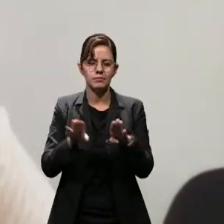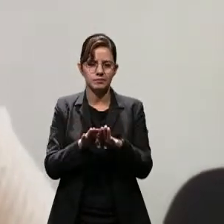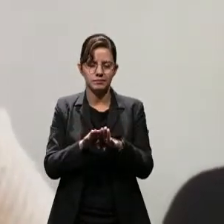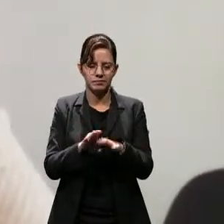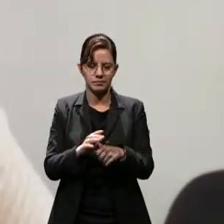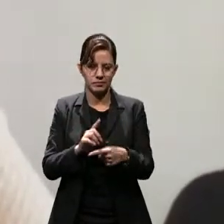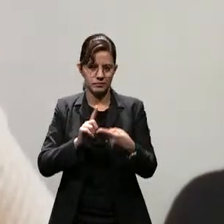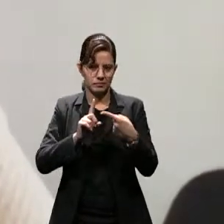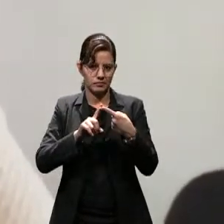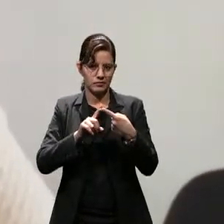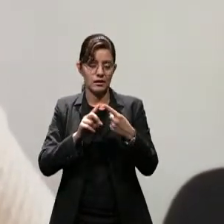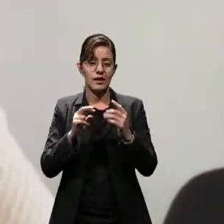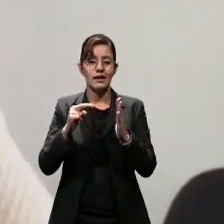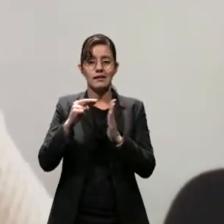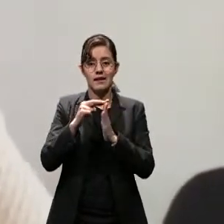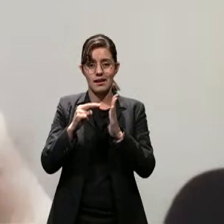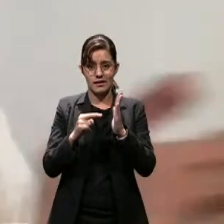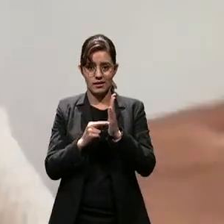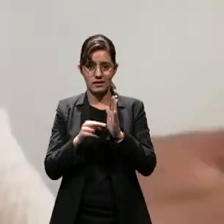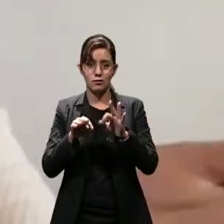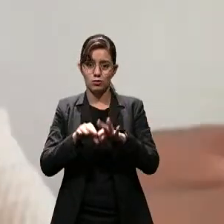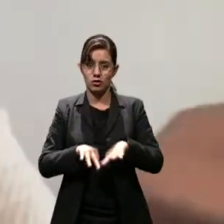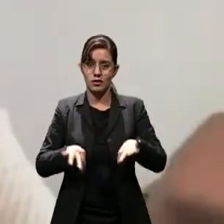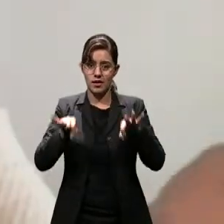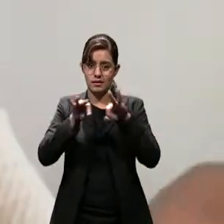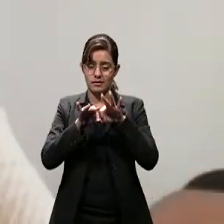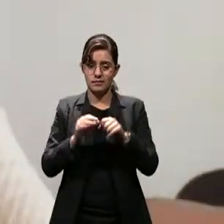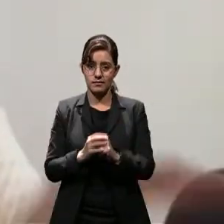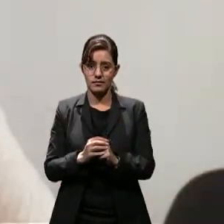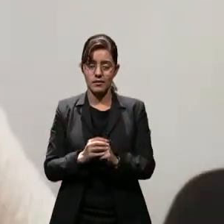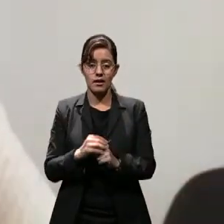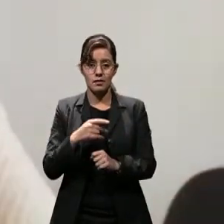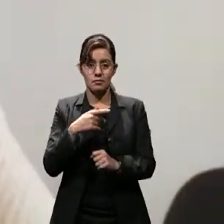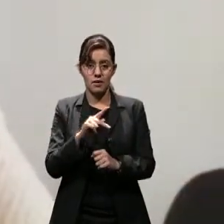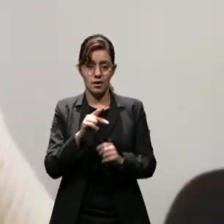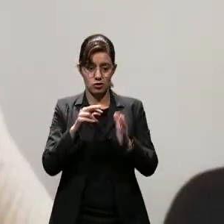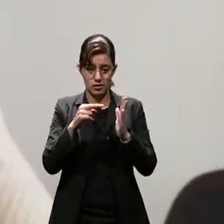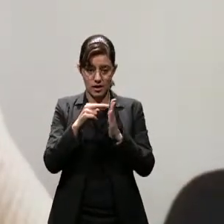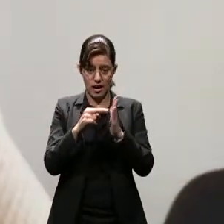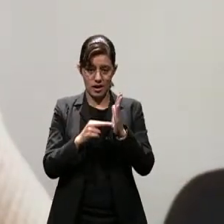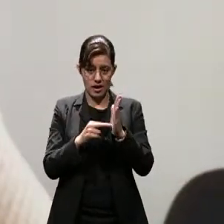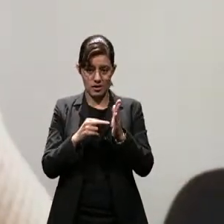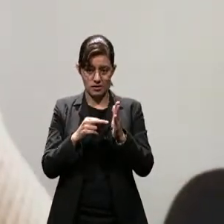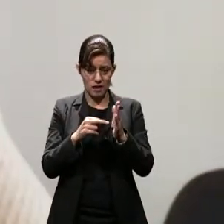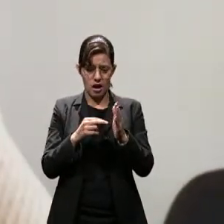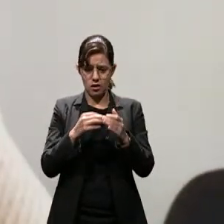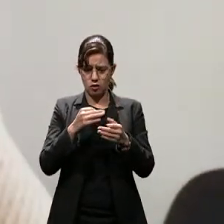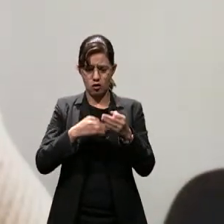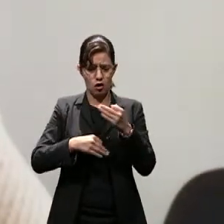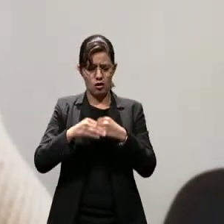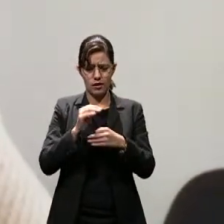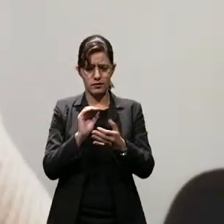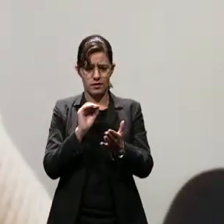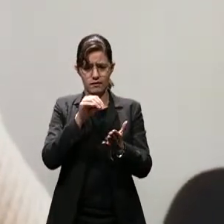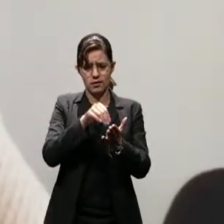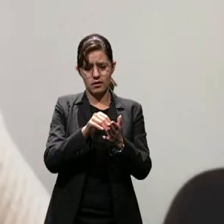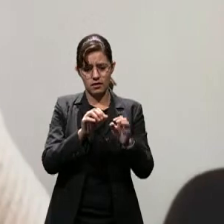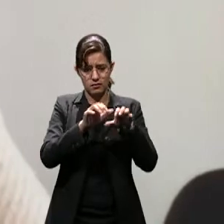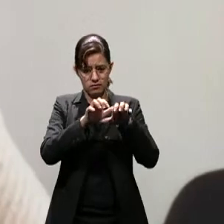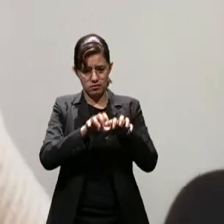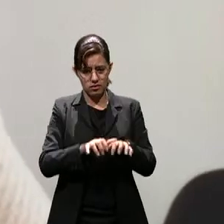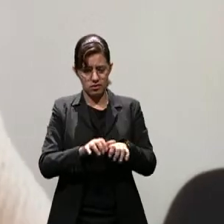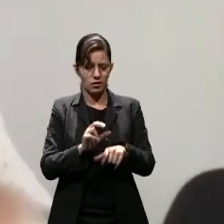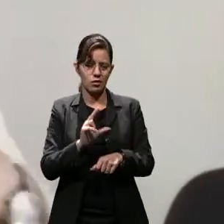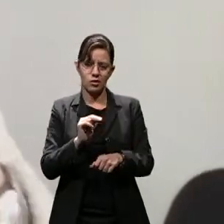first place, regulations and rules are important, but not all the rules are created the same. I mean, there